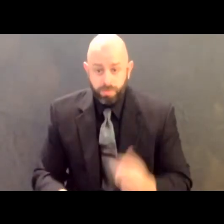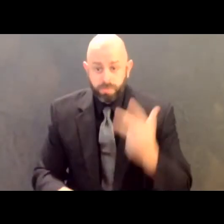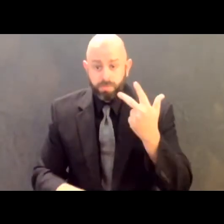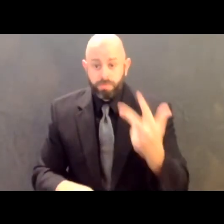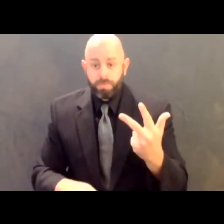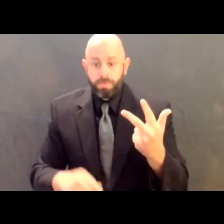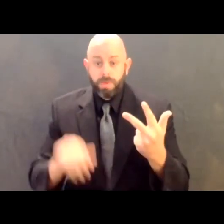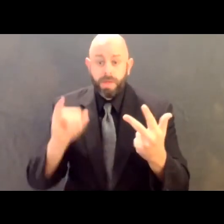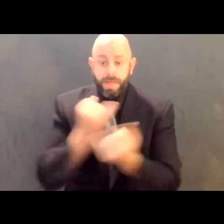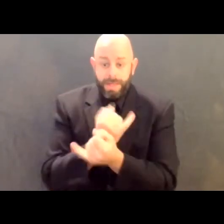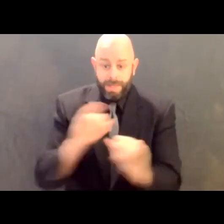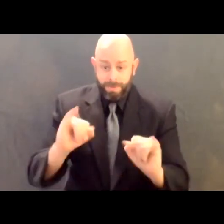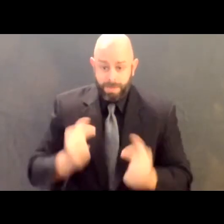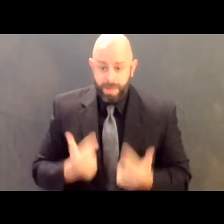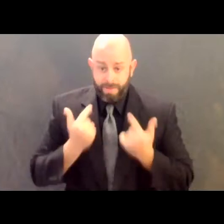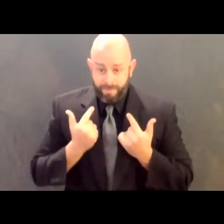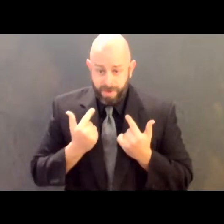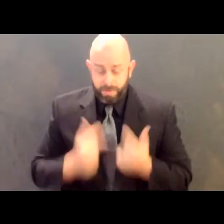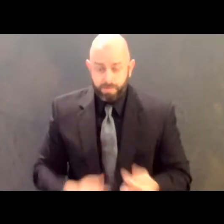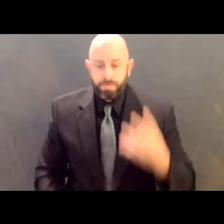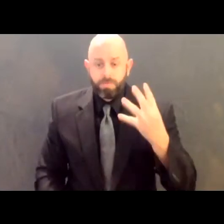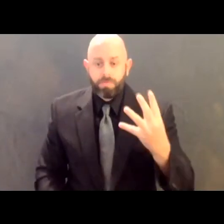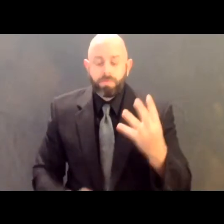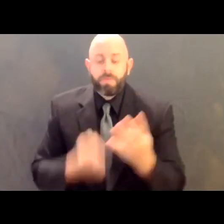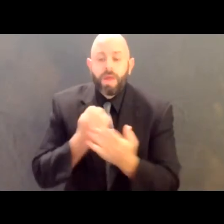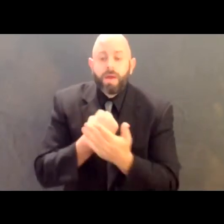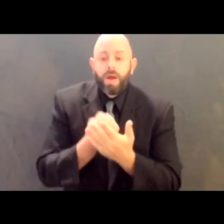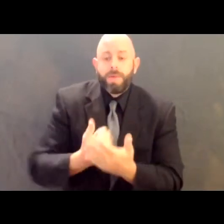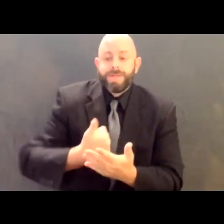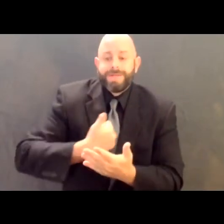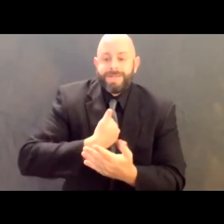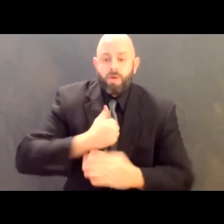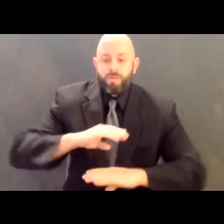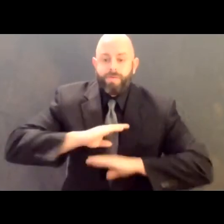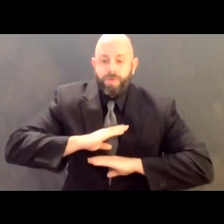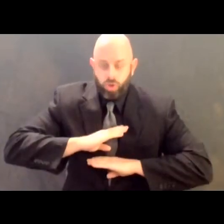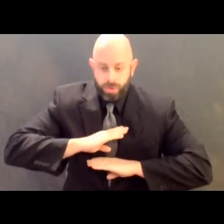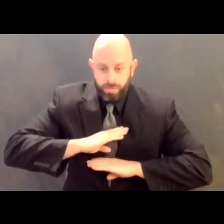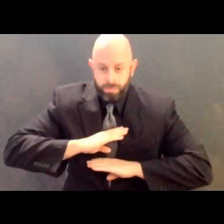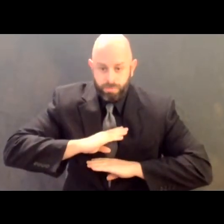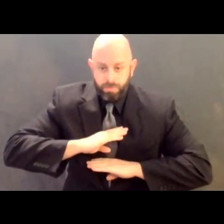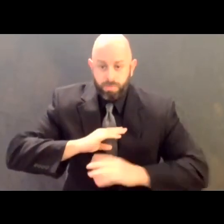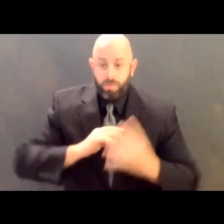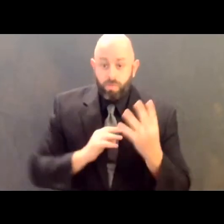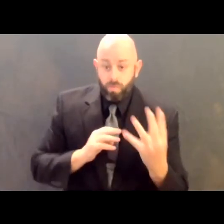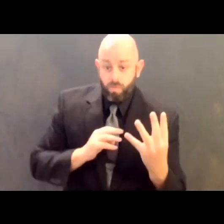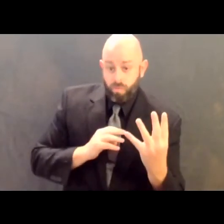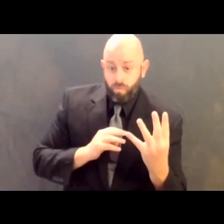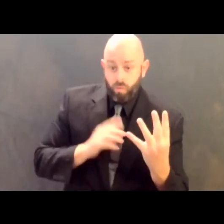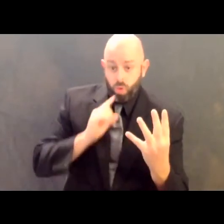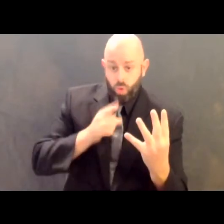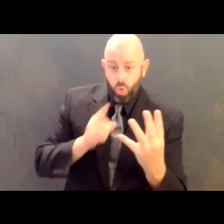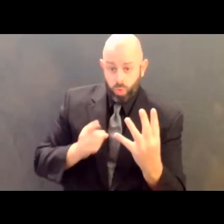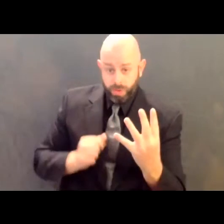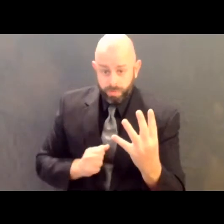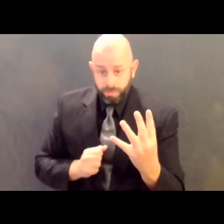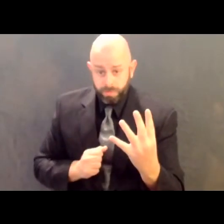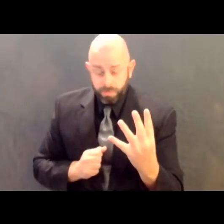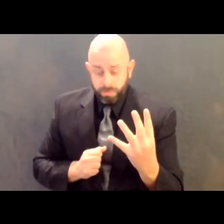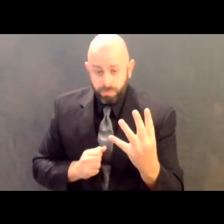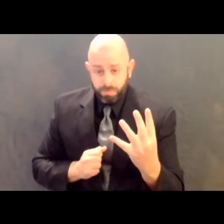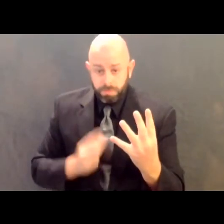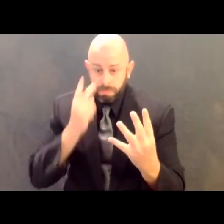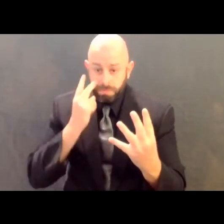living, economic self-sufficiency. So those are our four goals. So we look back at 30